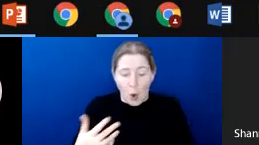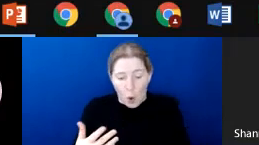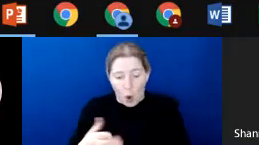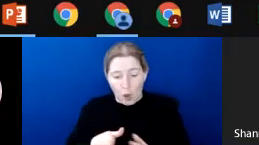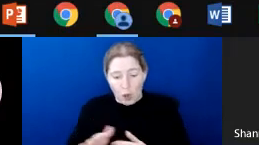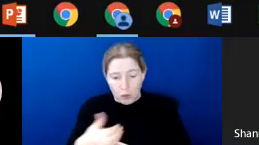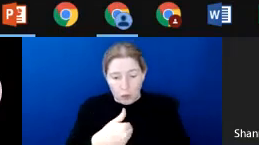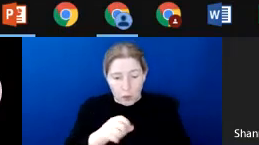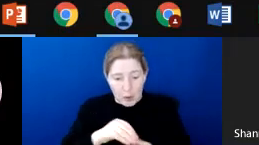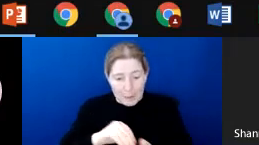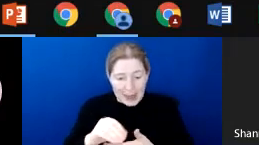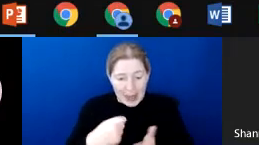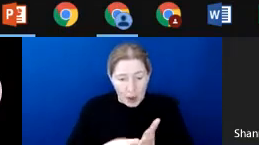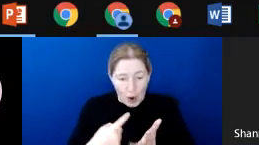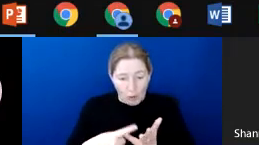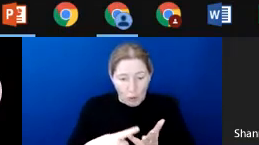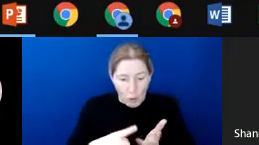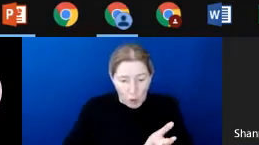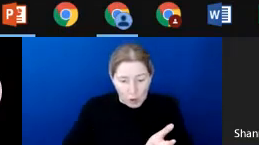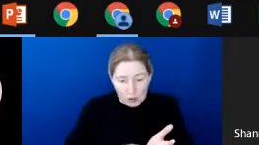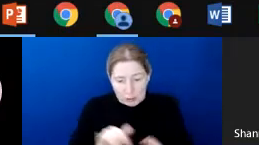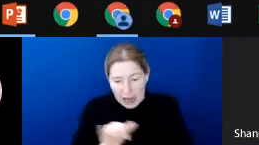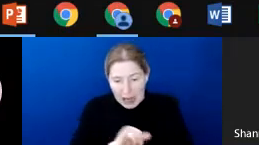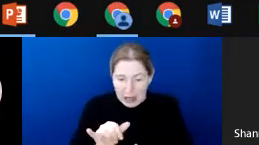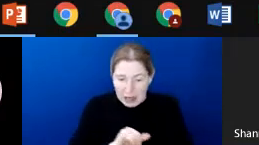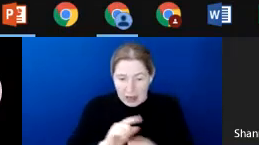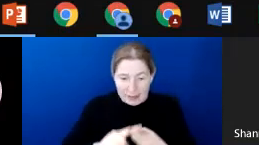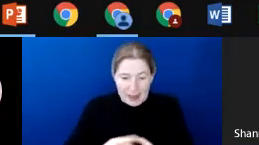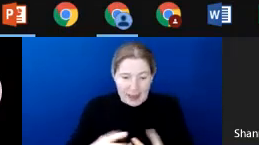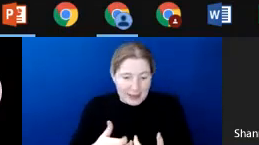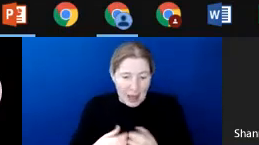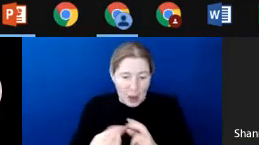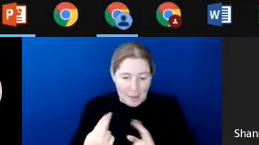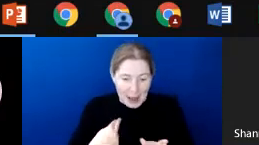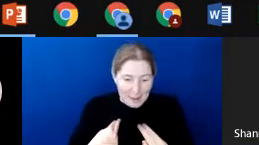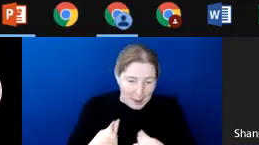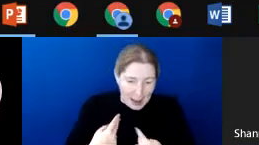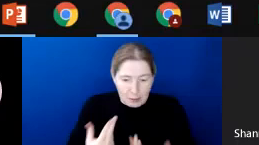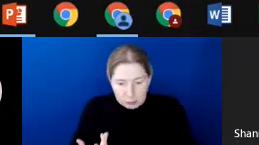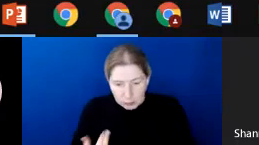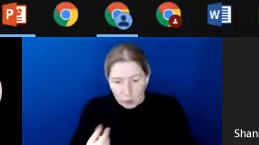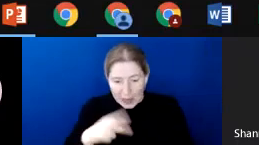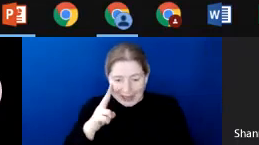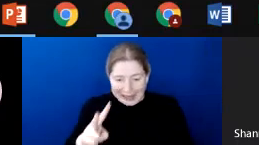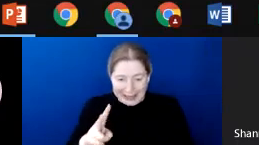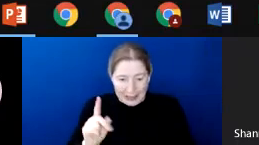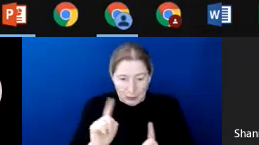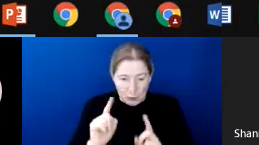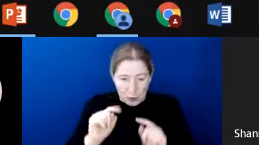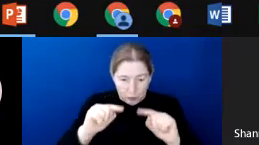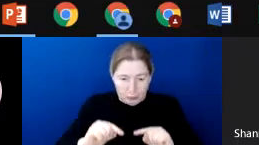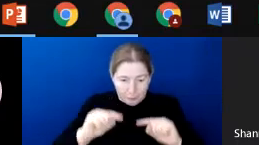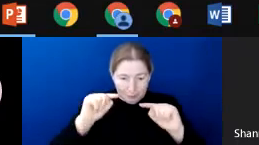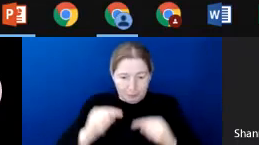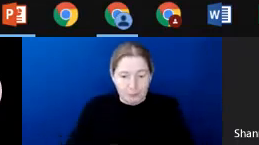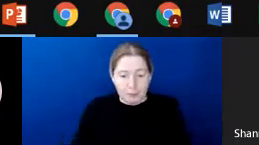the payroll system, depending on how you reimburse your employees.